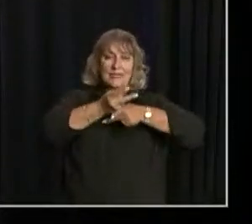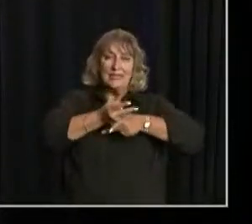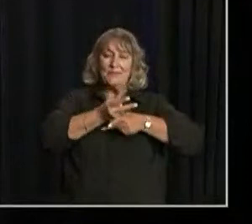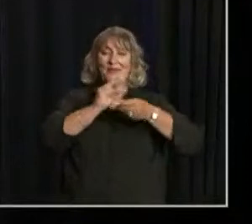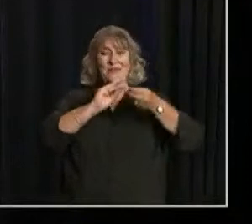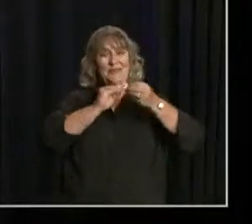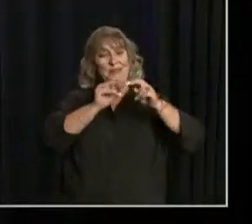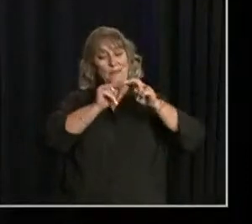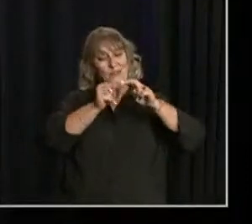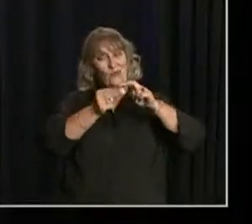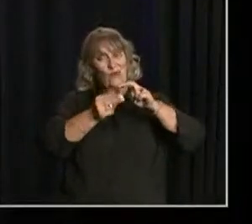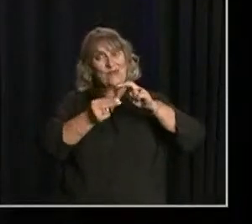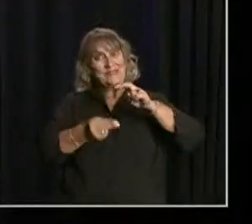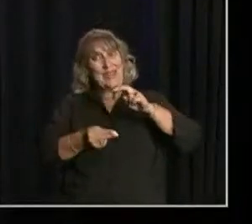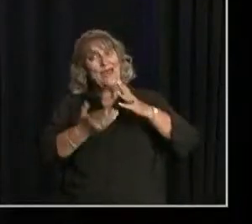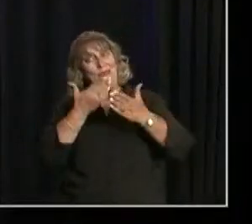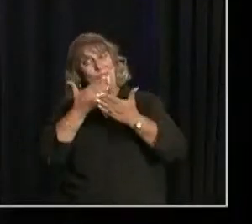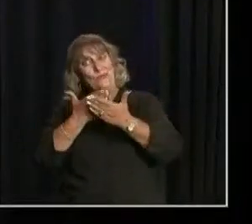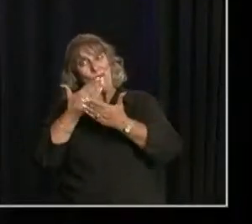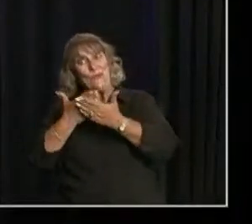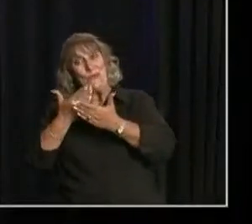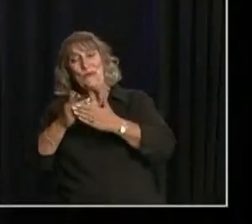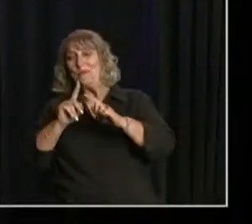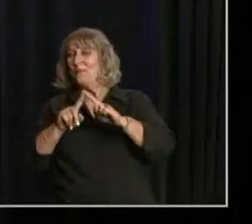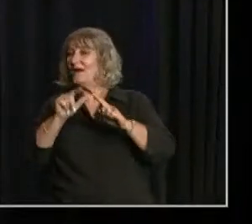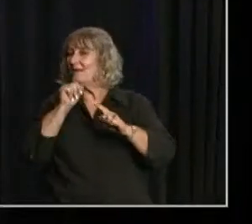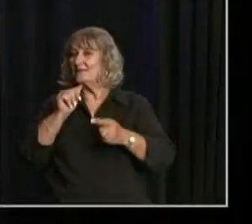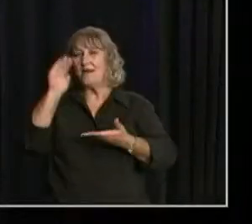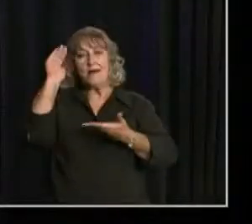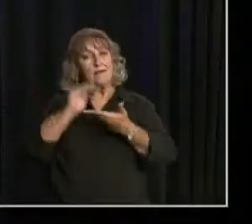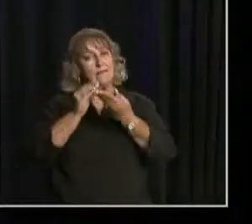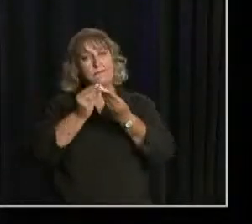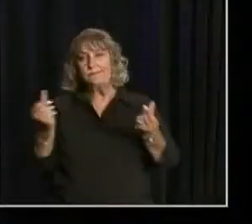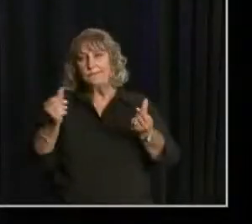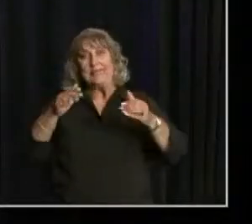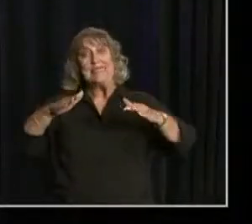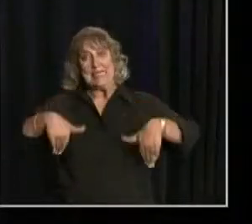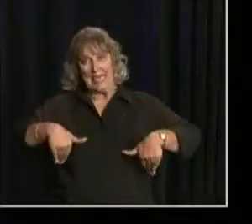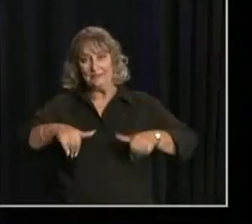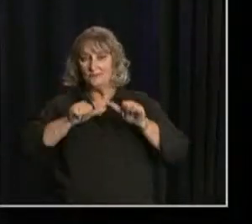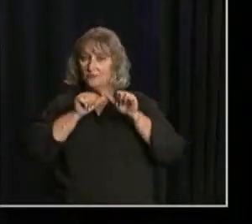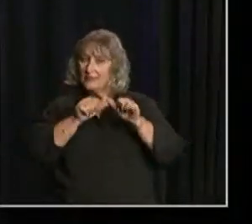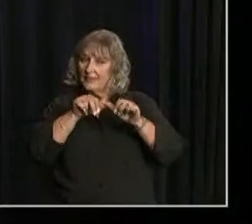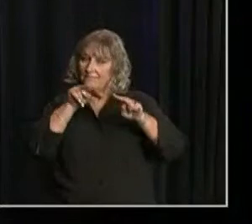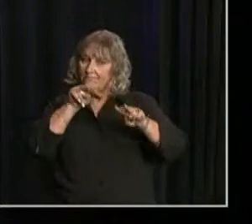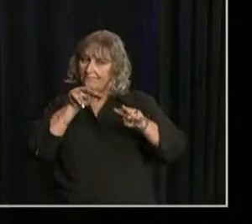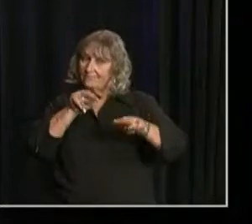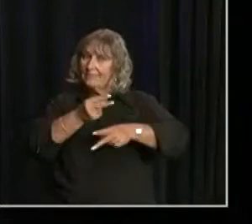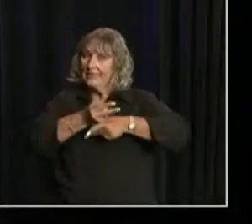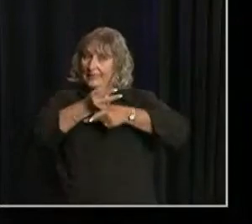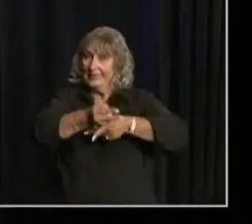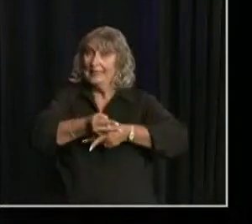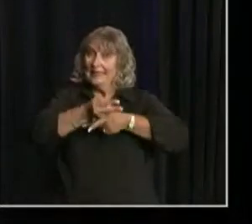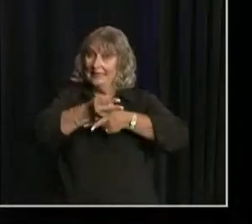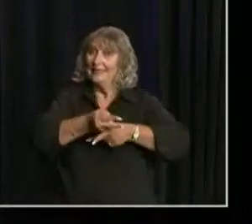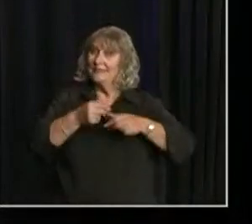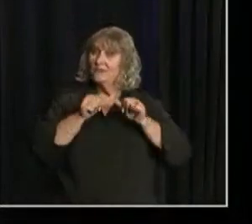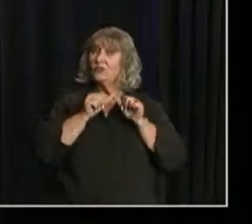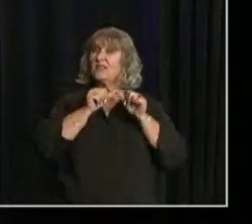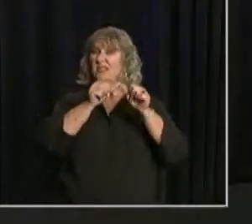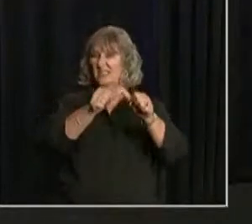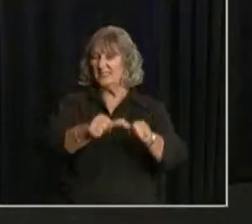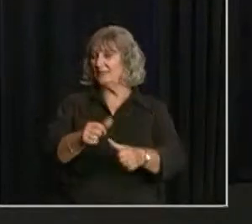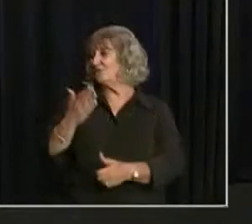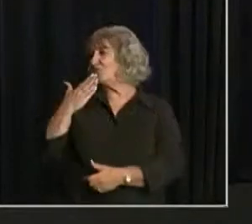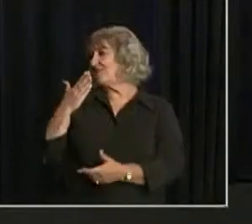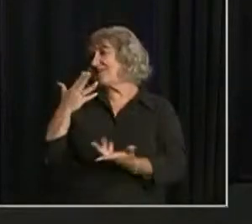trending great, but we're certainly not out of the woods, and we want to keep our diligence in making sure that we're being safe out there. So thank you, Mayor.